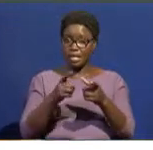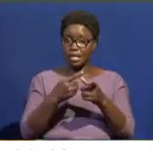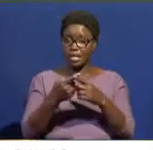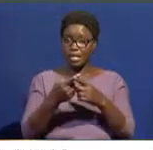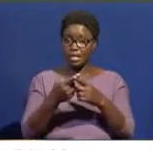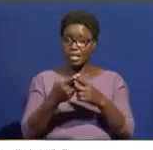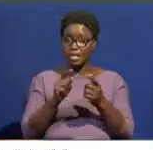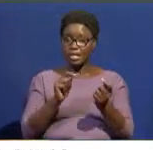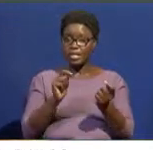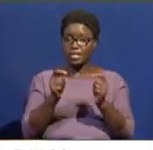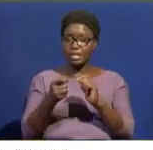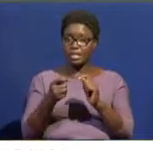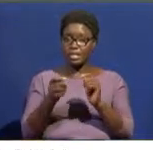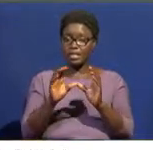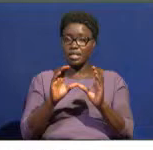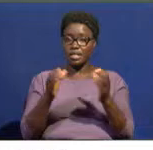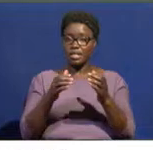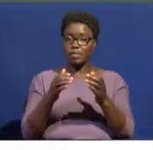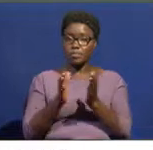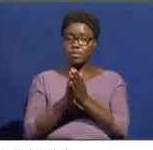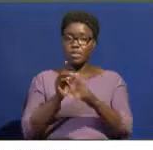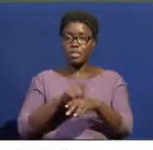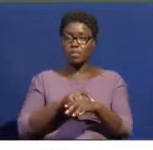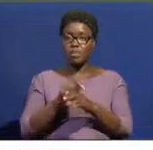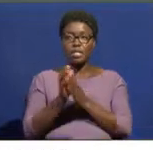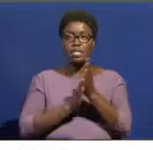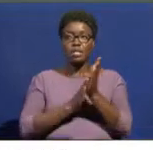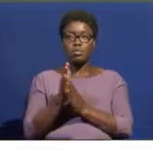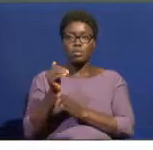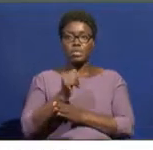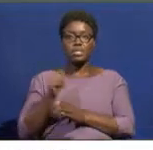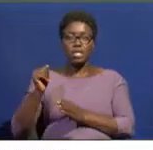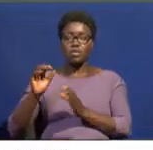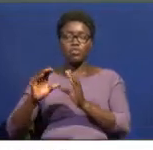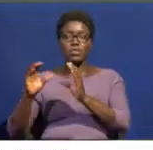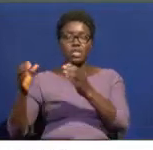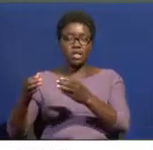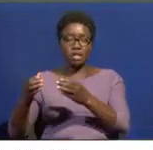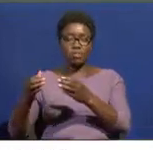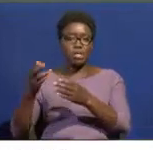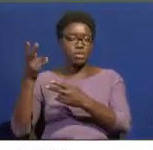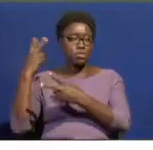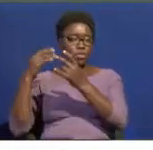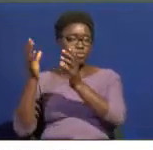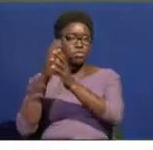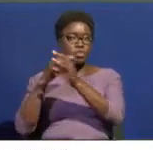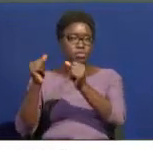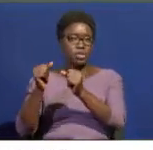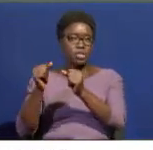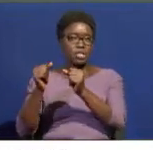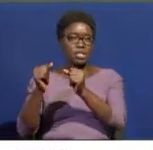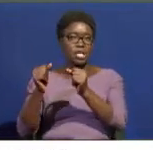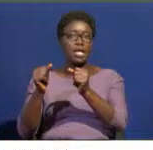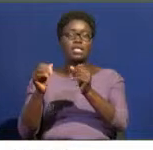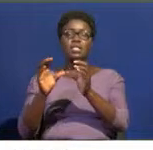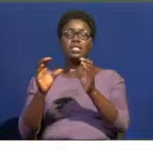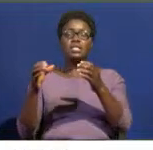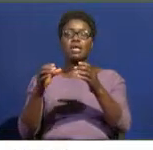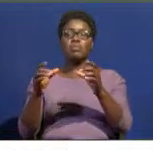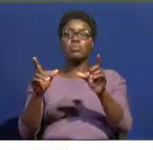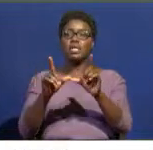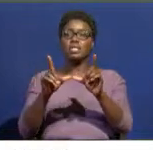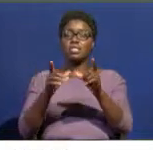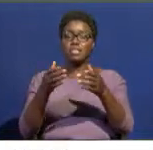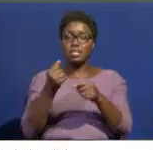can change their club with time. There's a lot of enthusiasm on the side of the clubs. As you've heard from the president, club licensing is being done